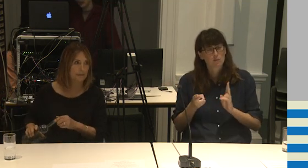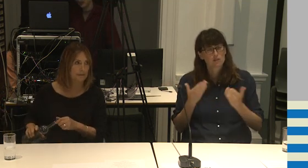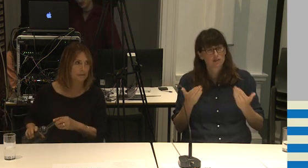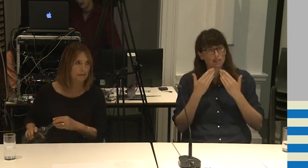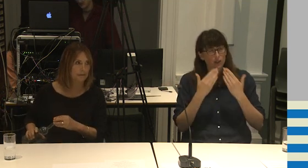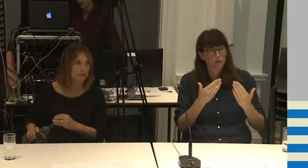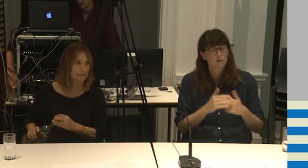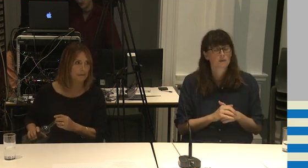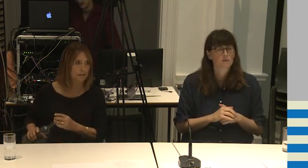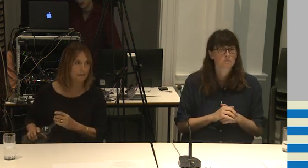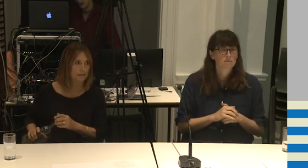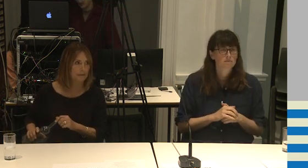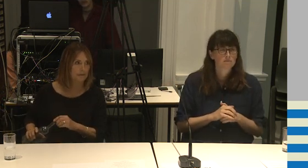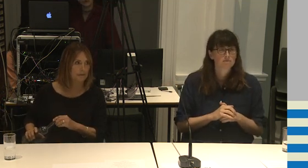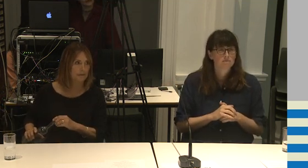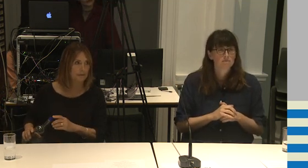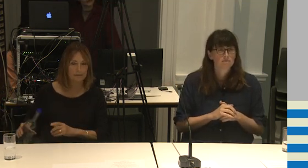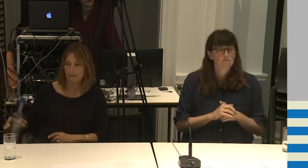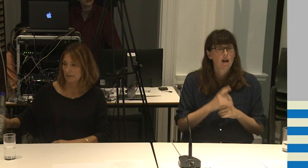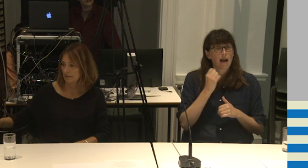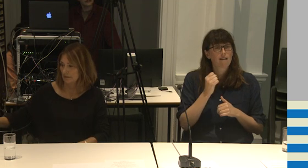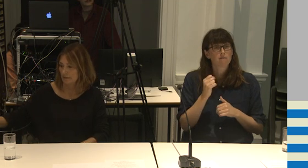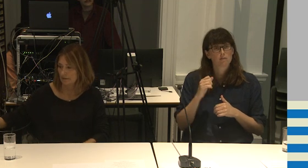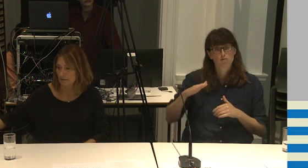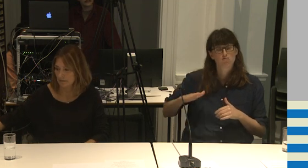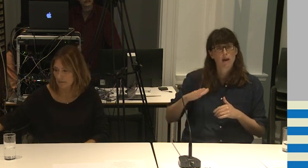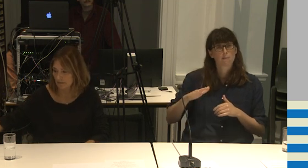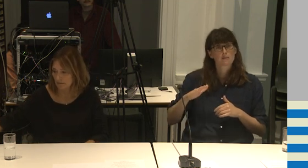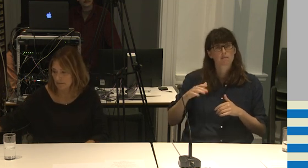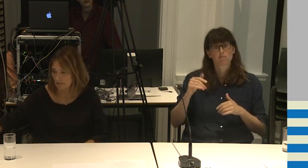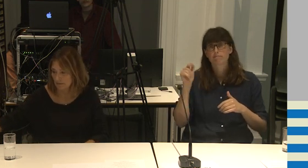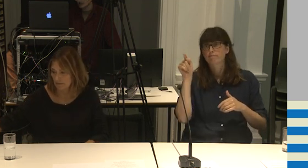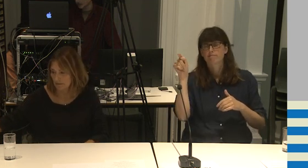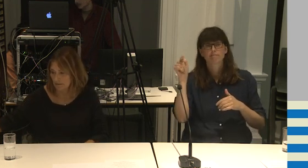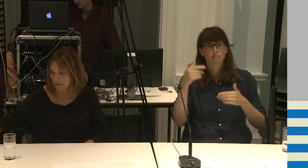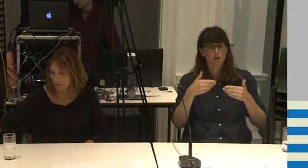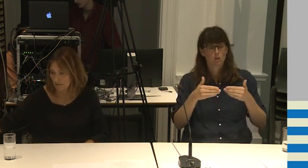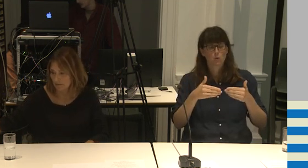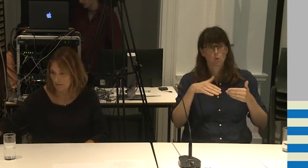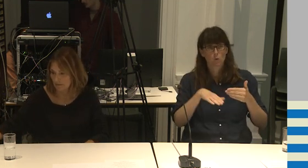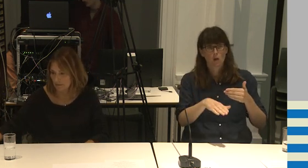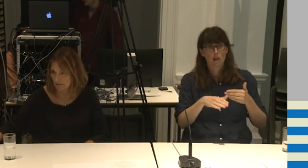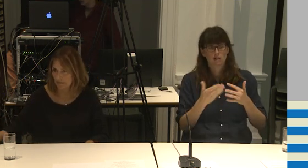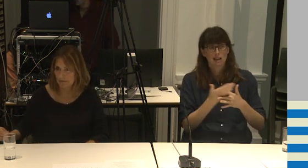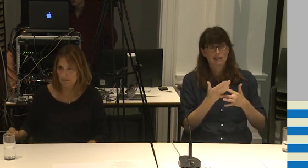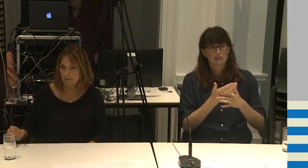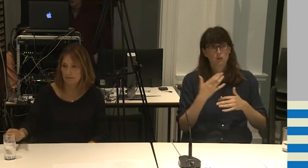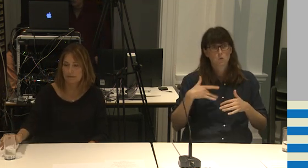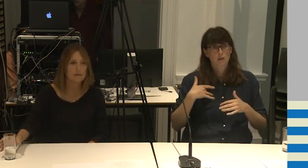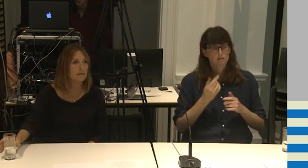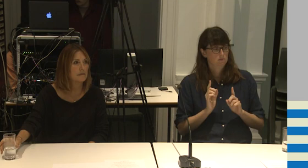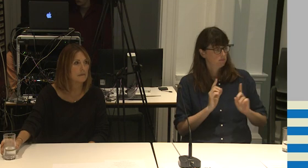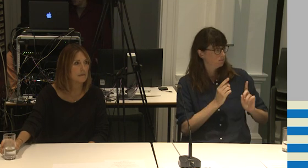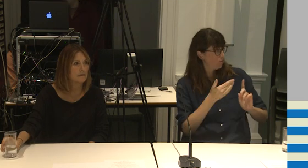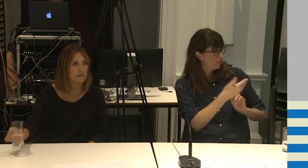tonight. There are also ramps in place outside the buildings, and accessible toilets are available through this